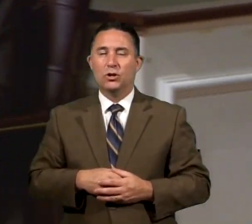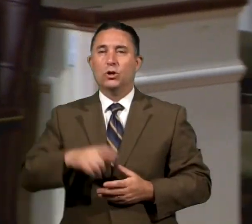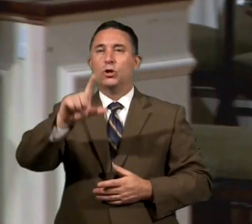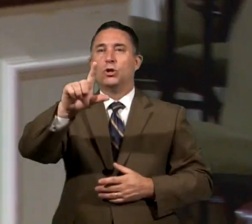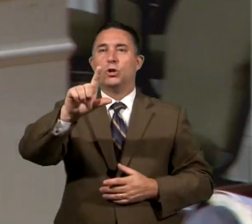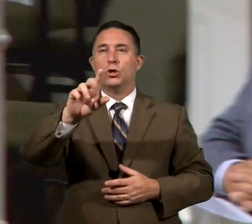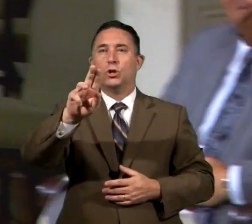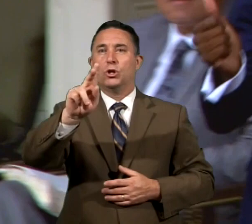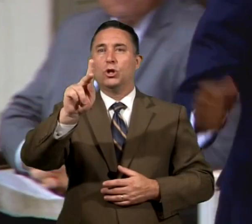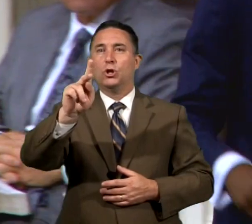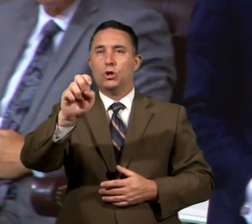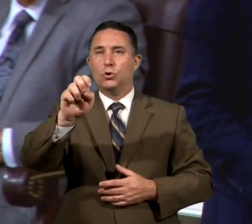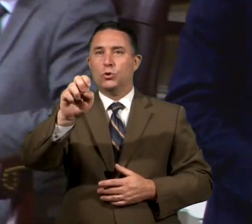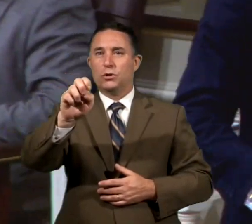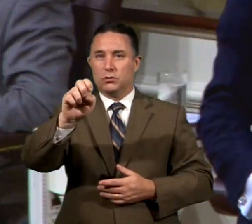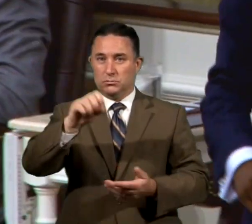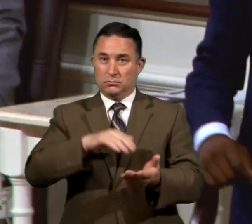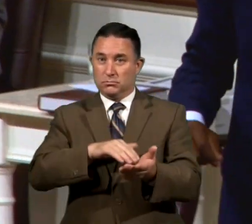Luke wrote this.